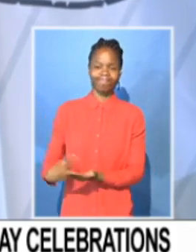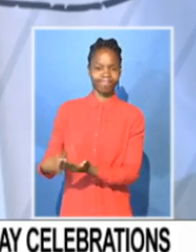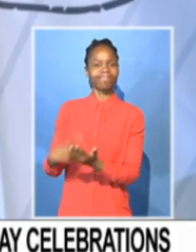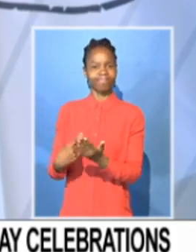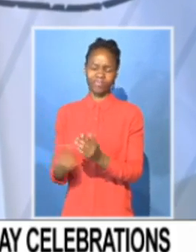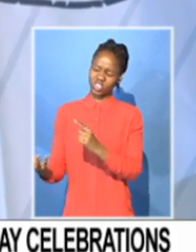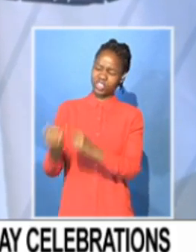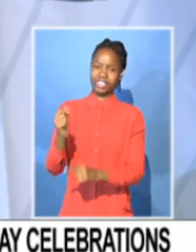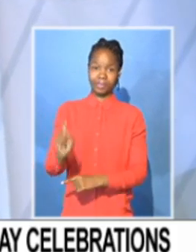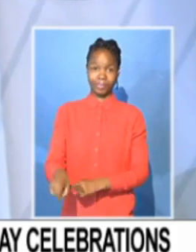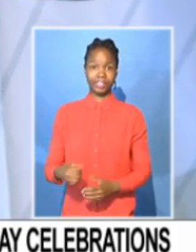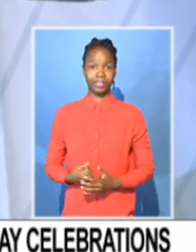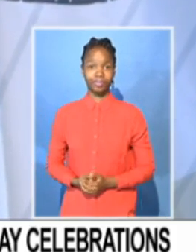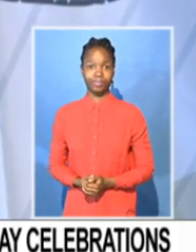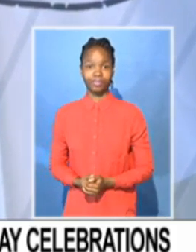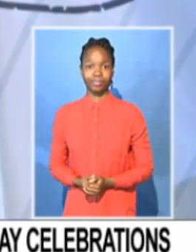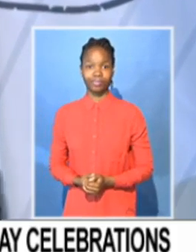On behalf of government,